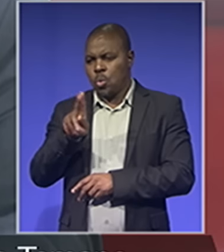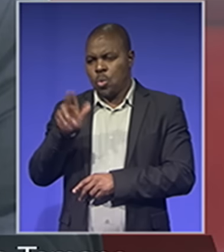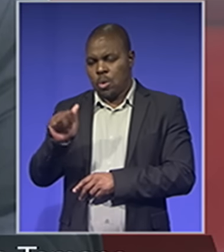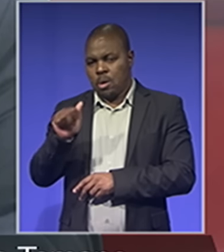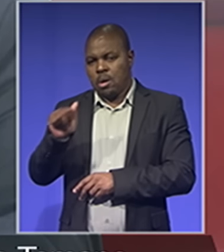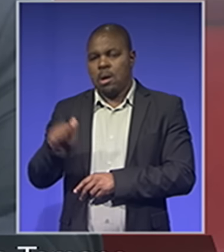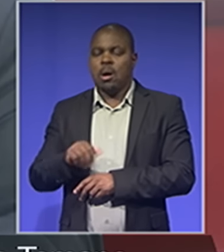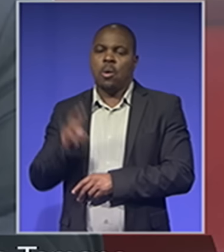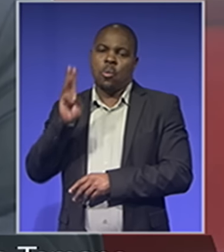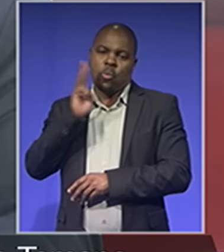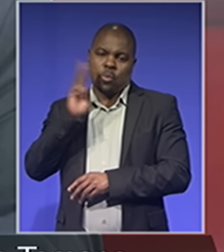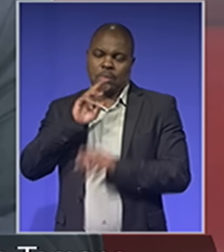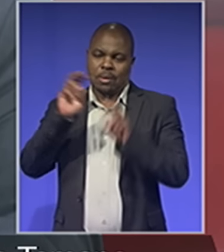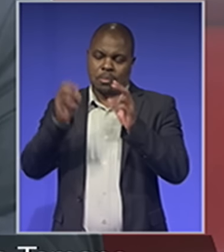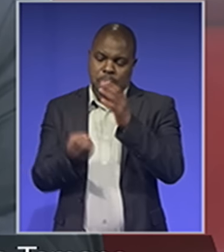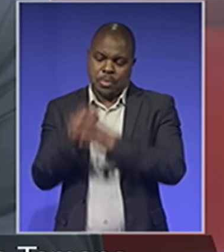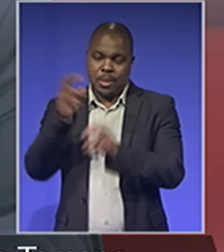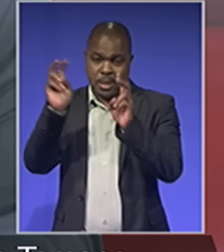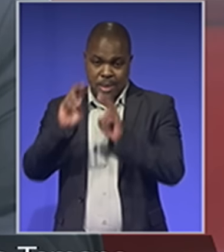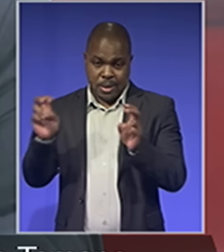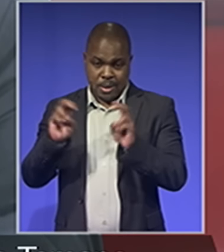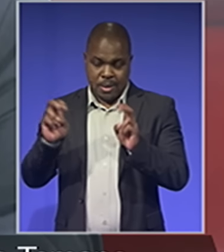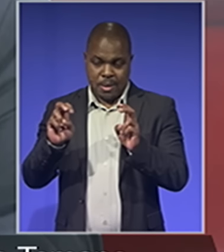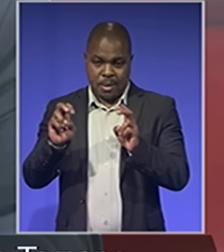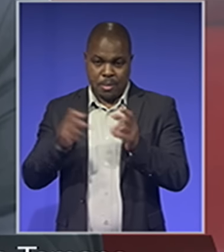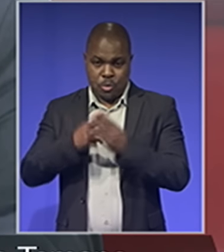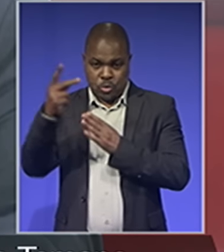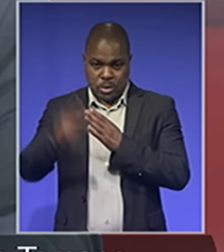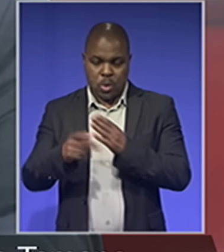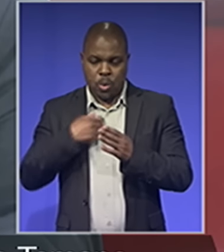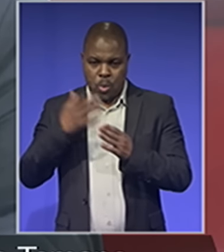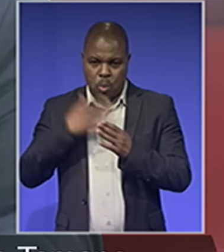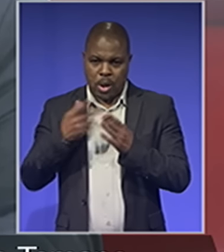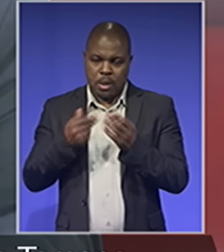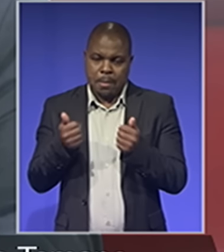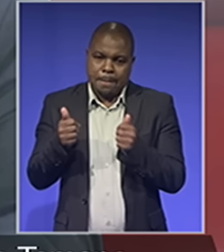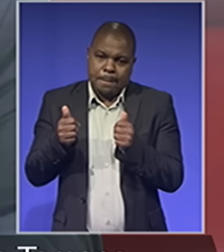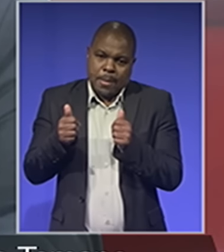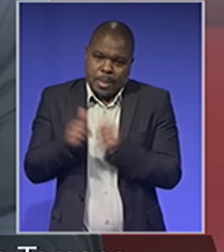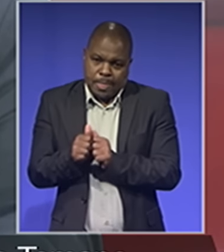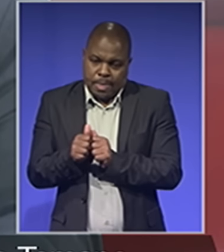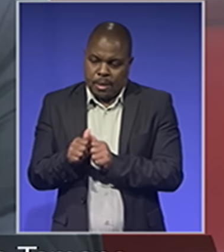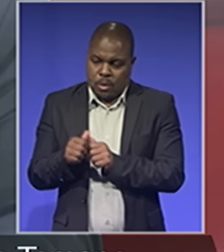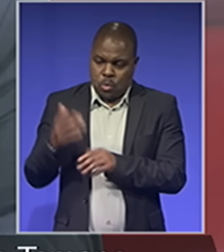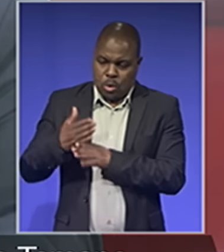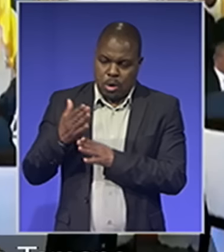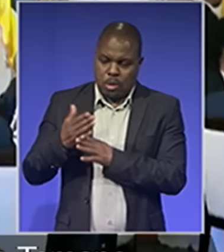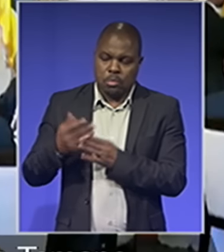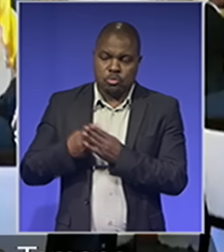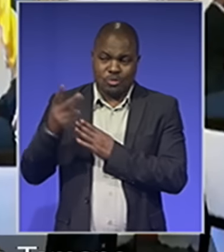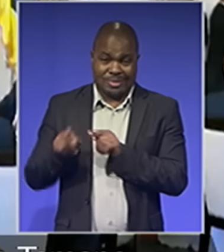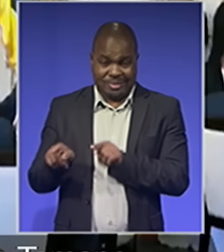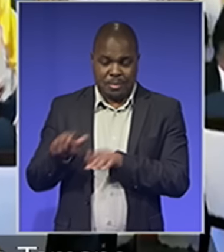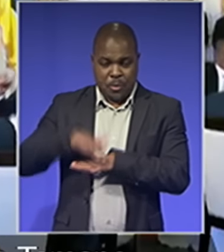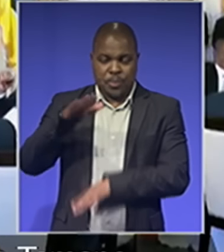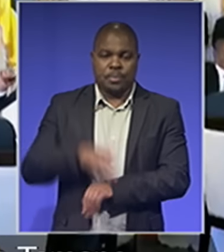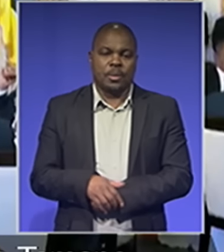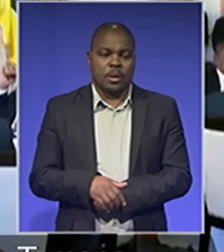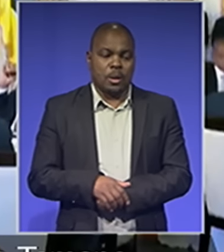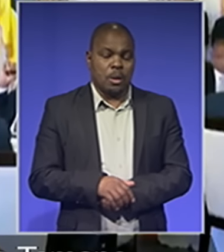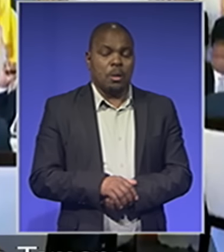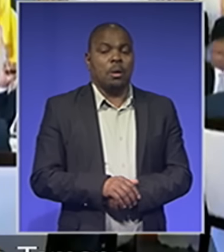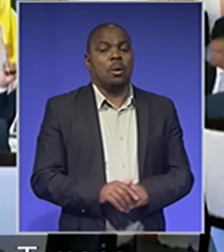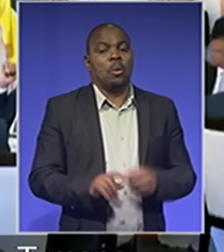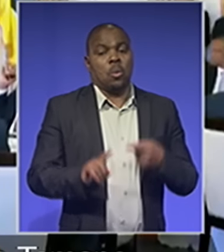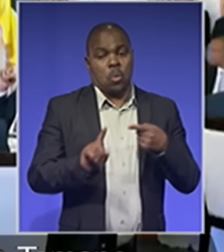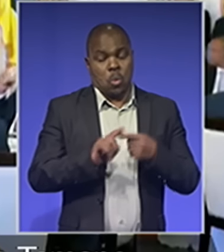project. We stand ready to explore partnership opportunities in this project as well. Ramaphosa a re karolo